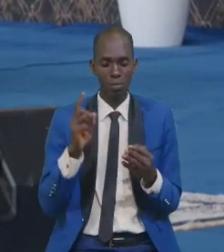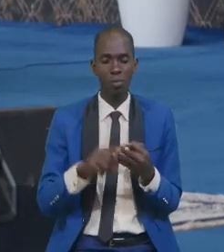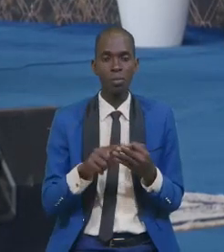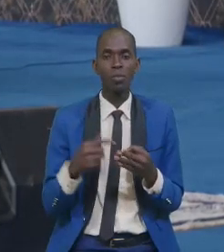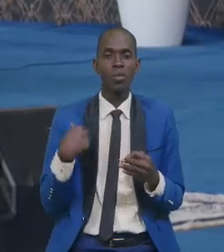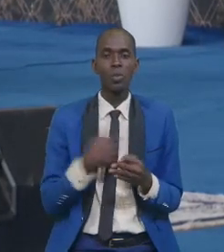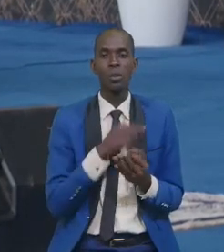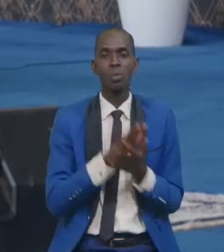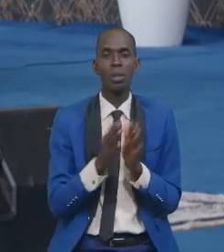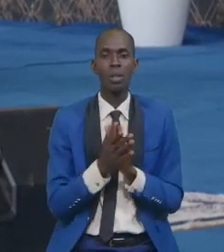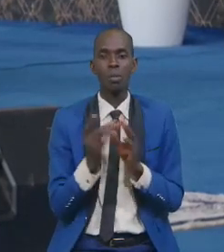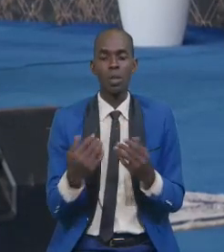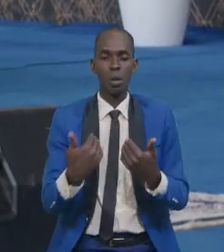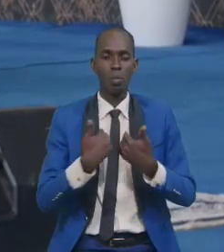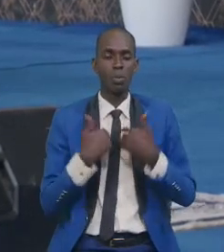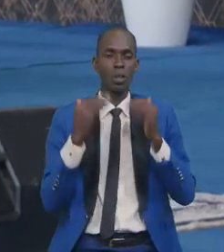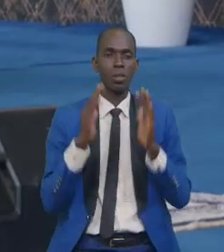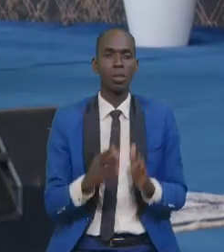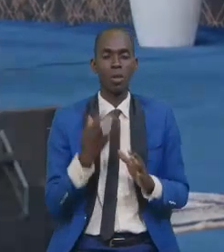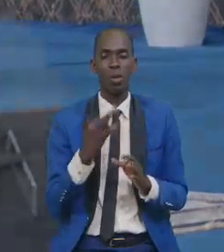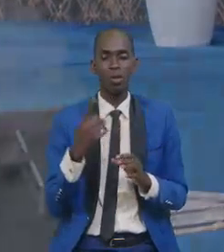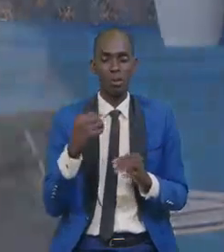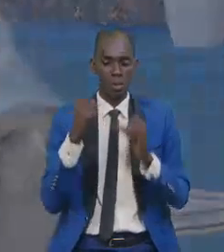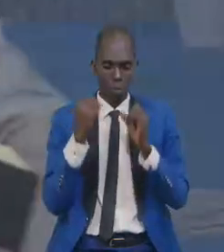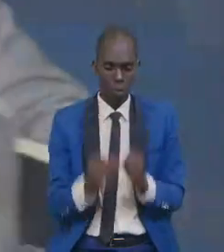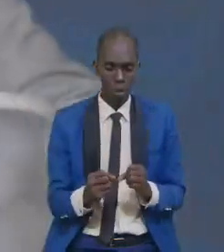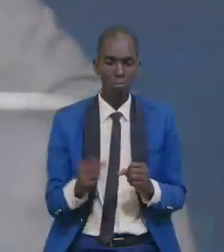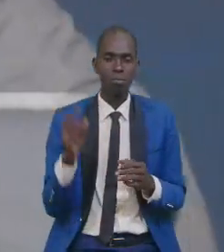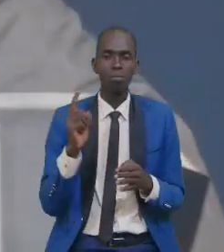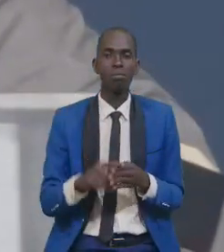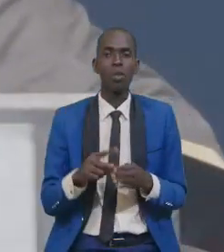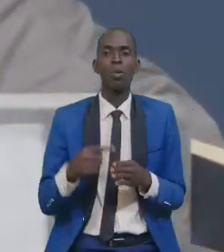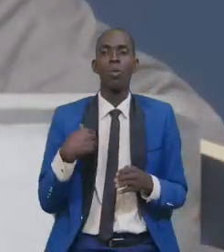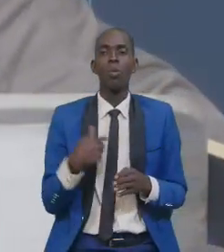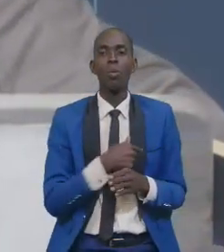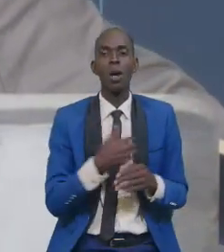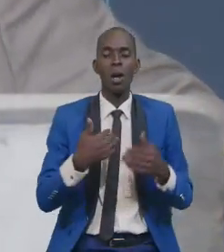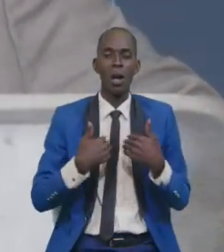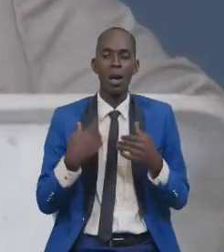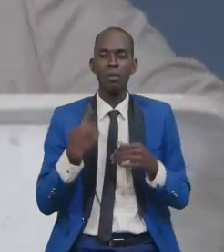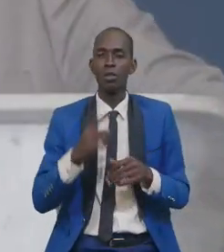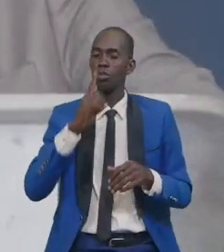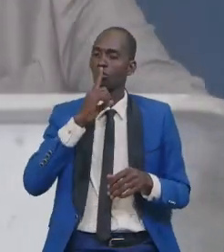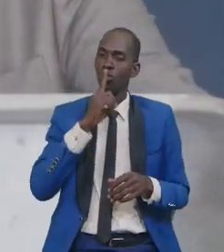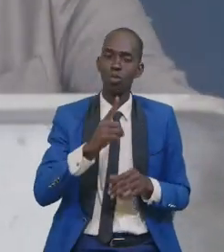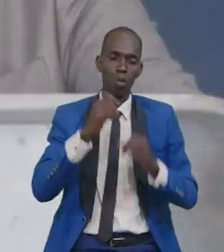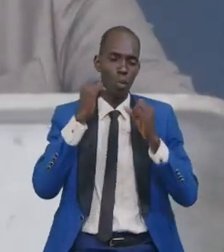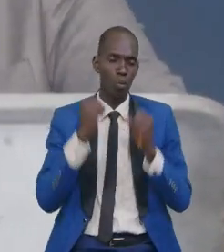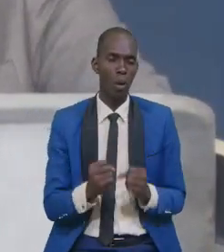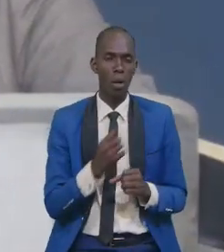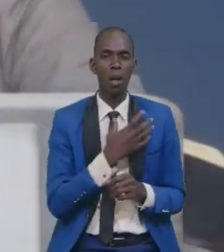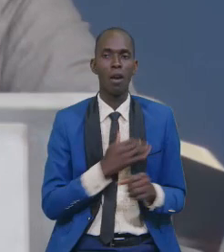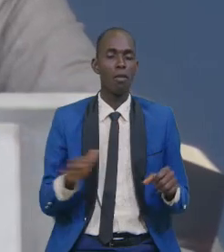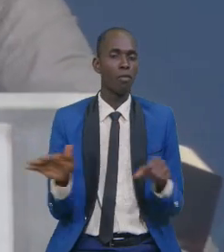of the power, and then we have the real power and fullness of the